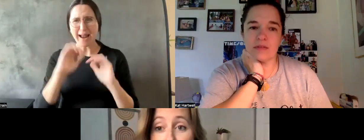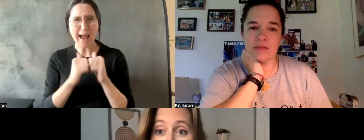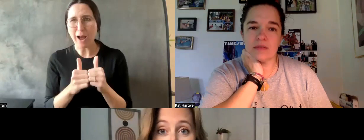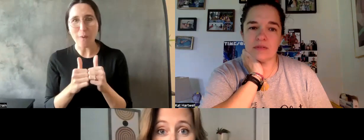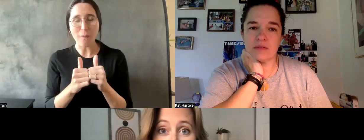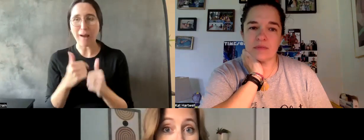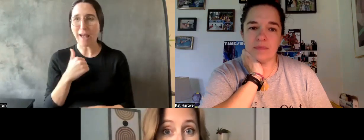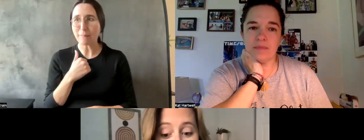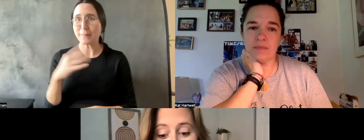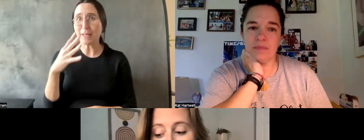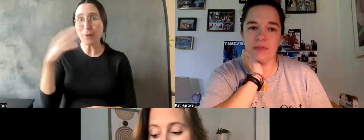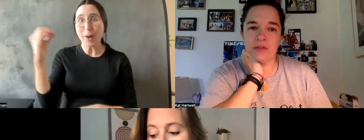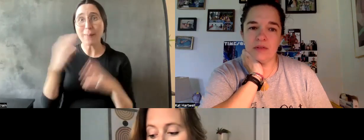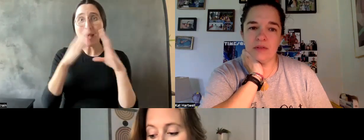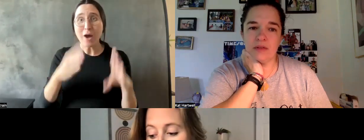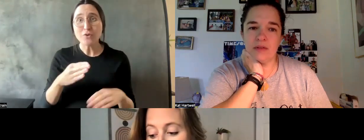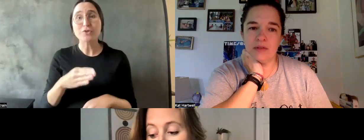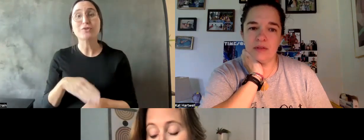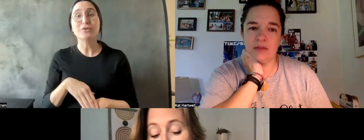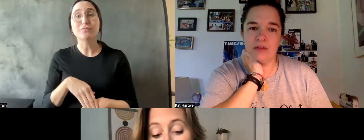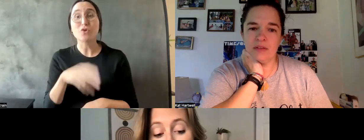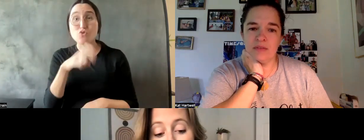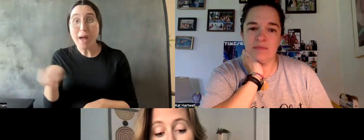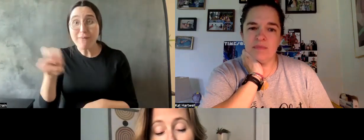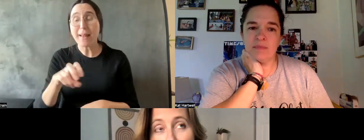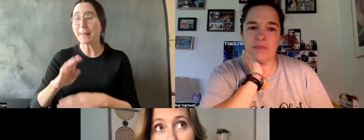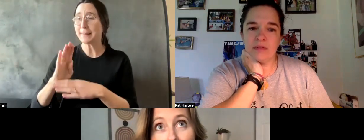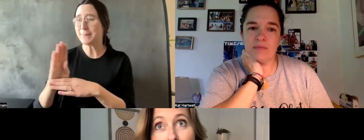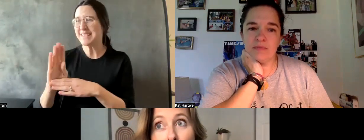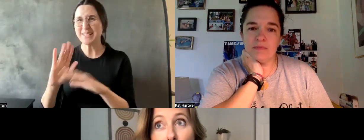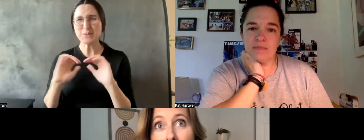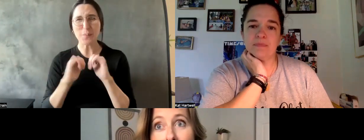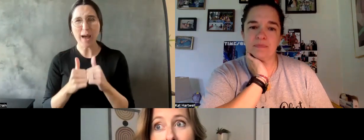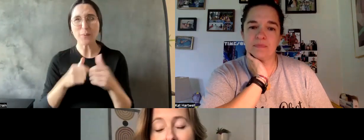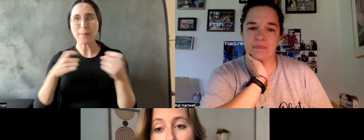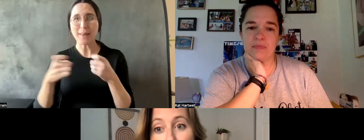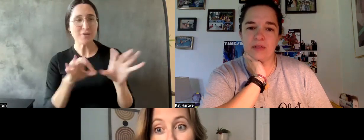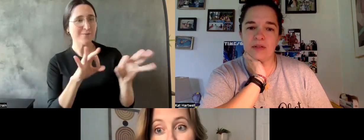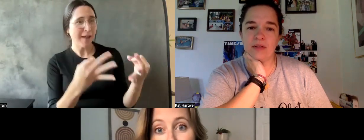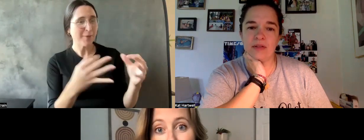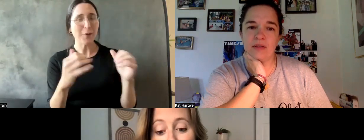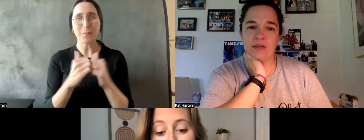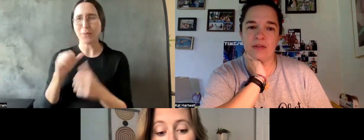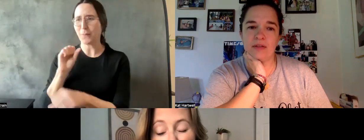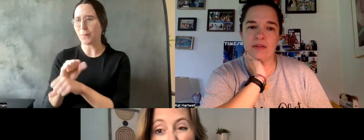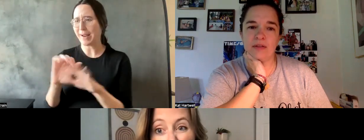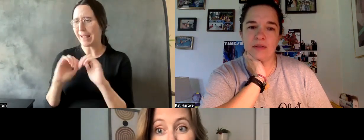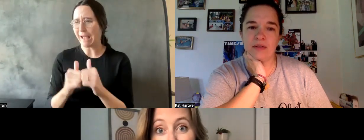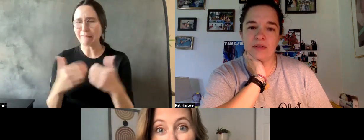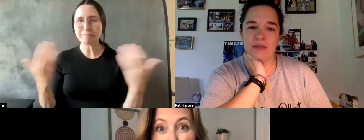I know it's going to mean traveling. And so, yeah, the network has been great at allowing me to kind